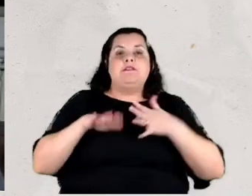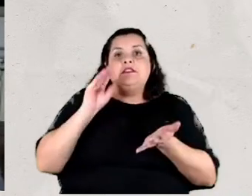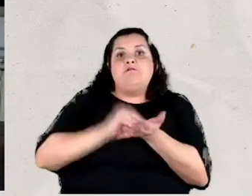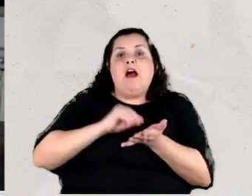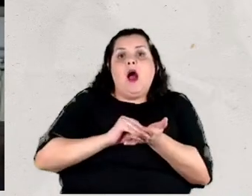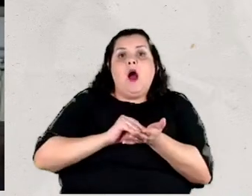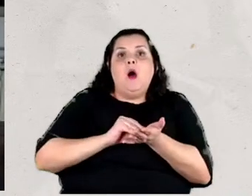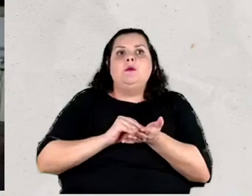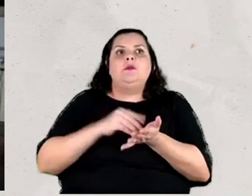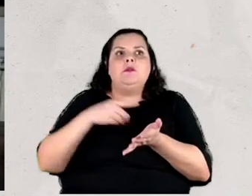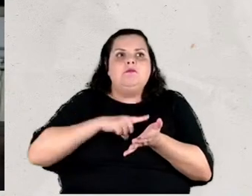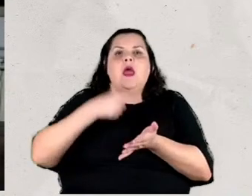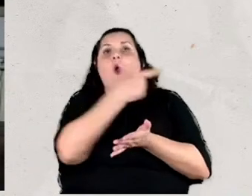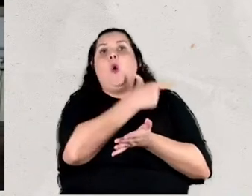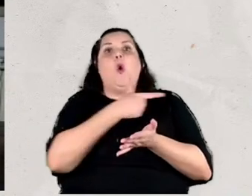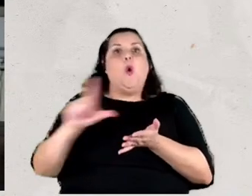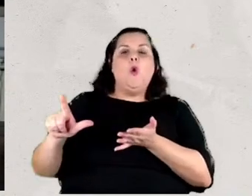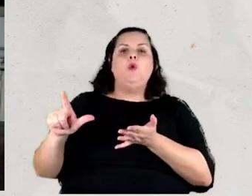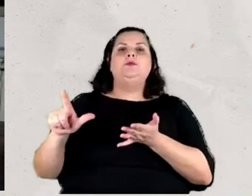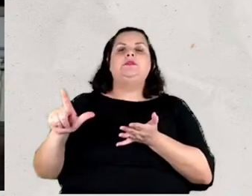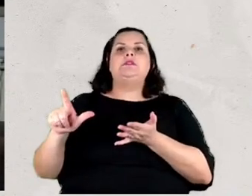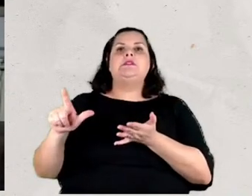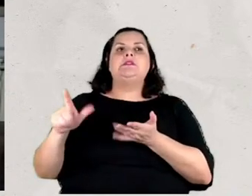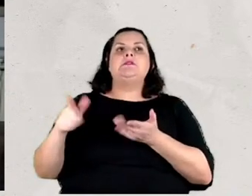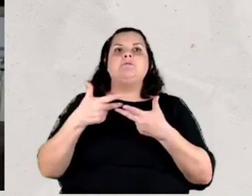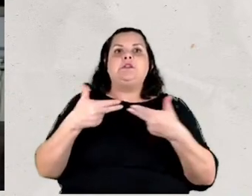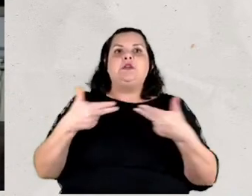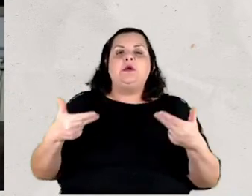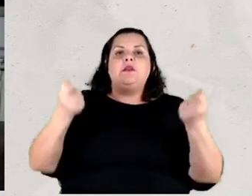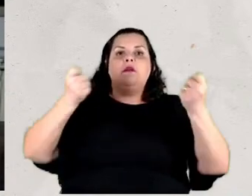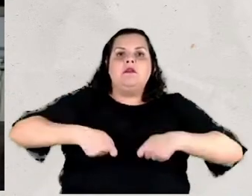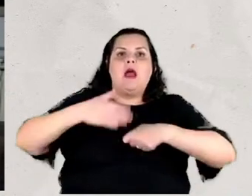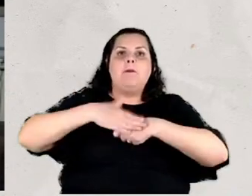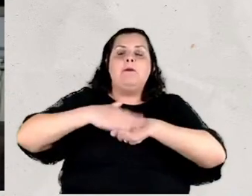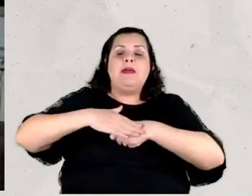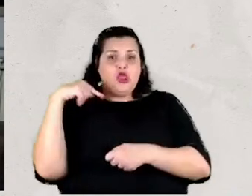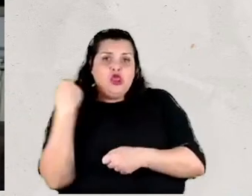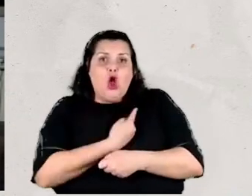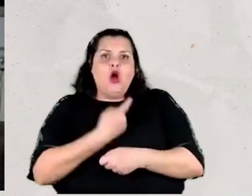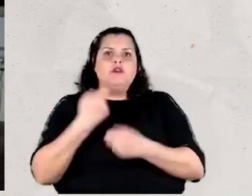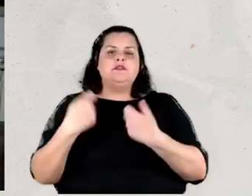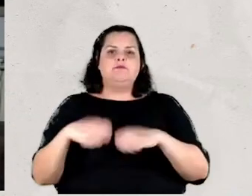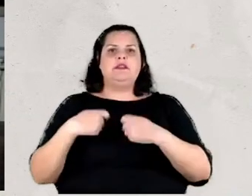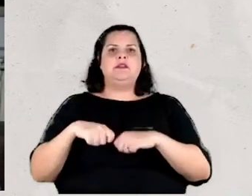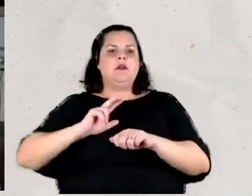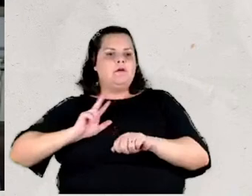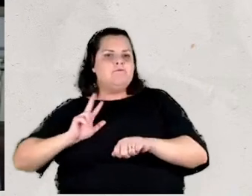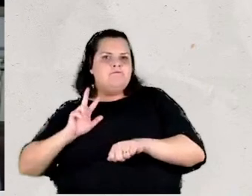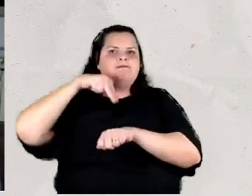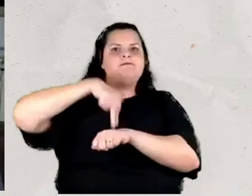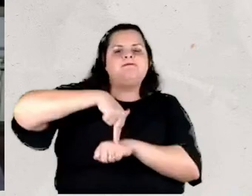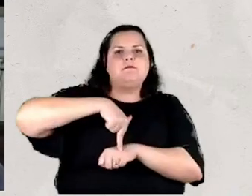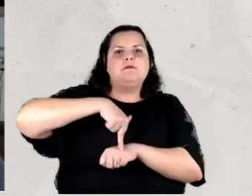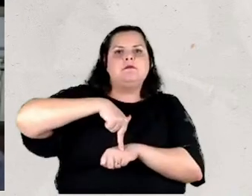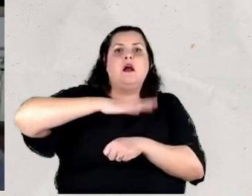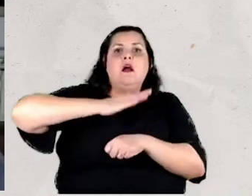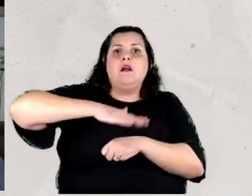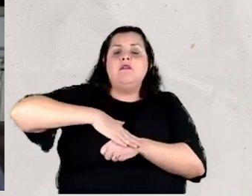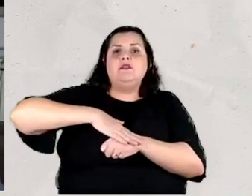to take the initiative. And right now we're very passive on this issue.